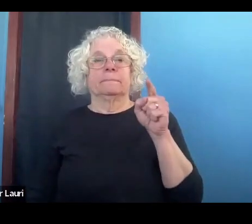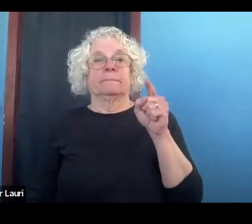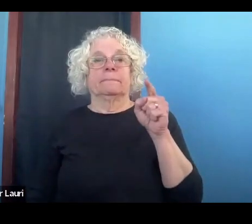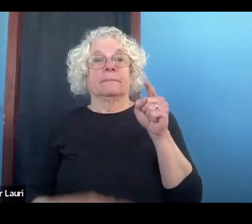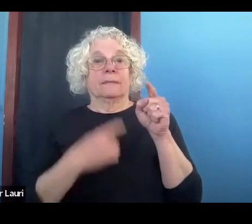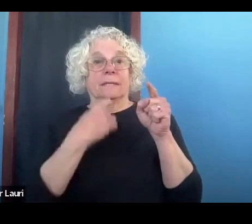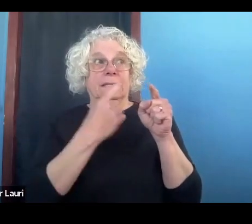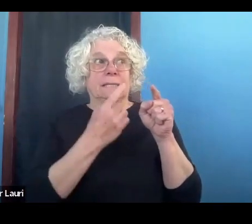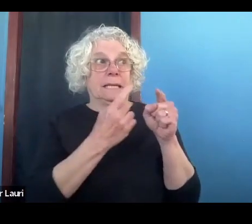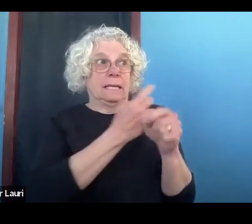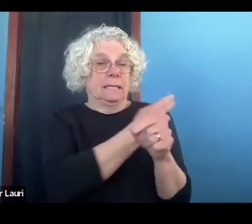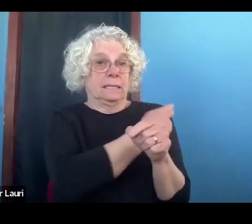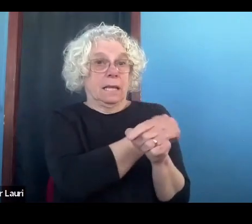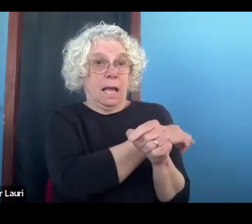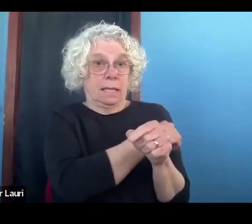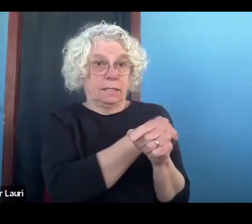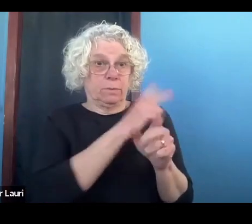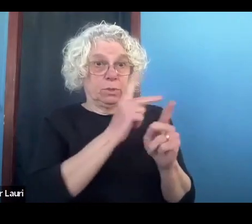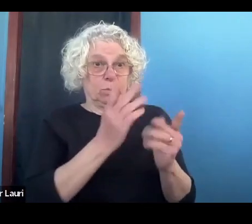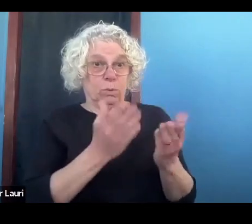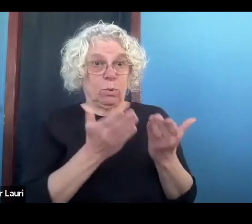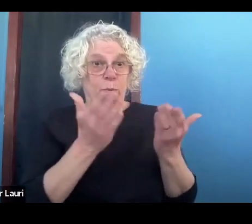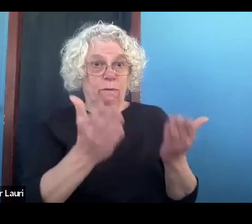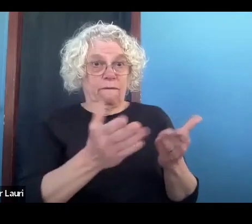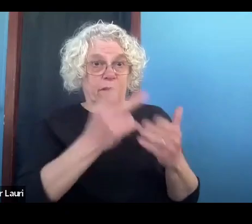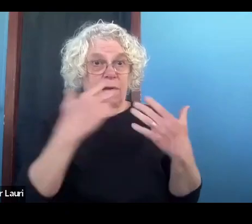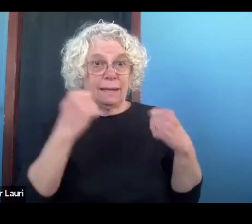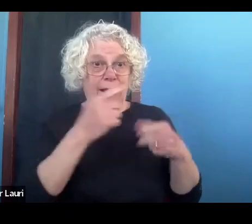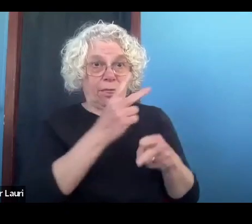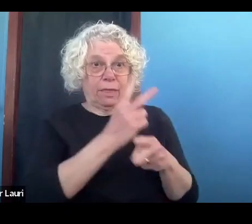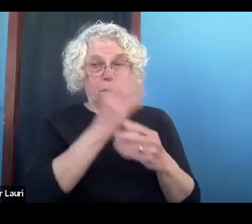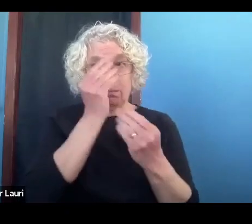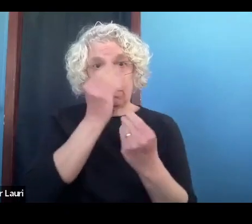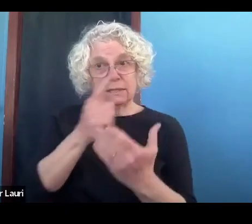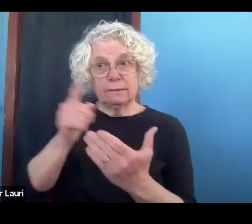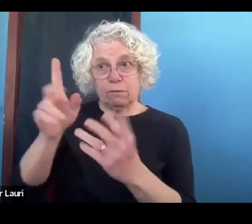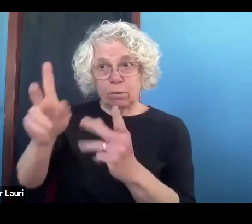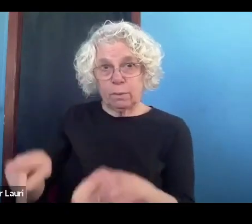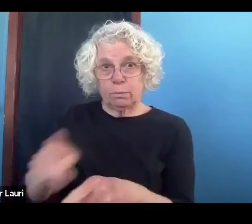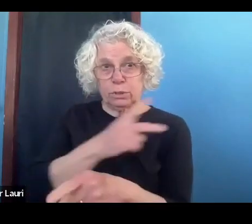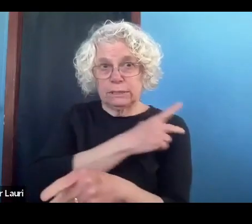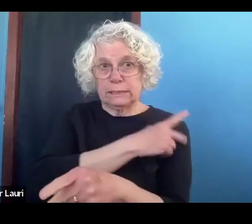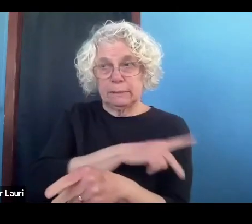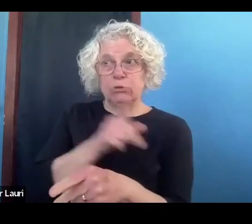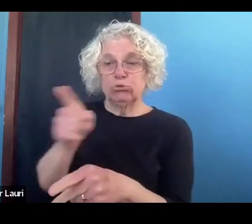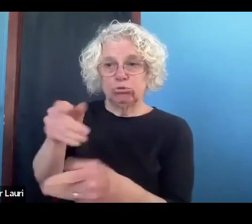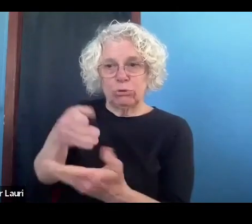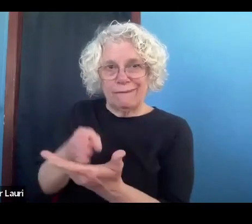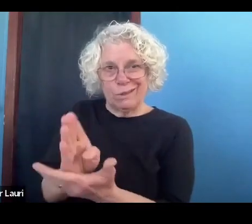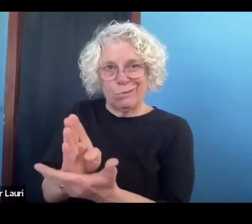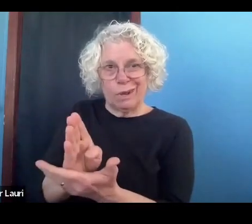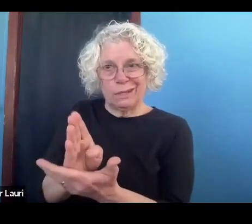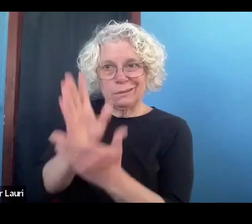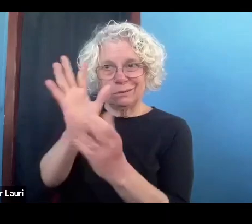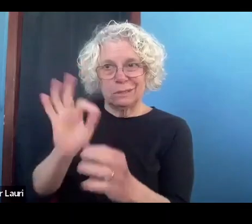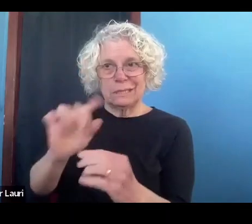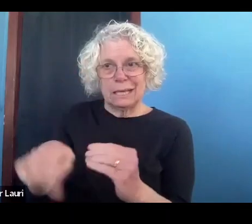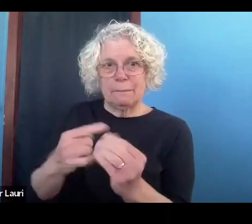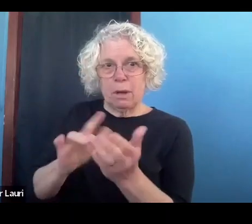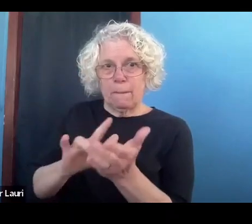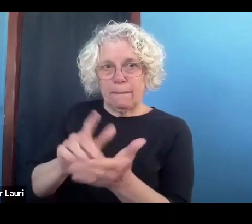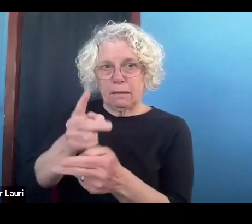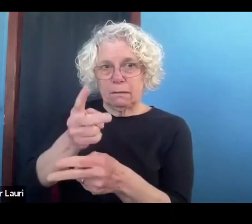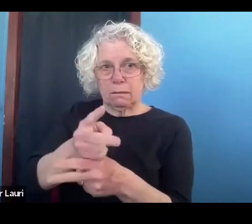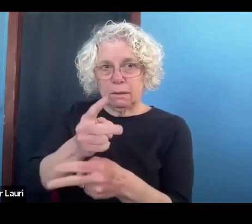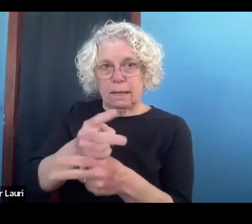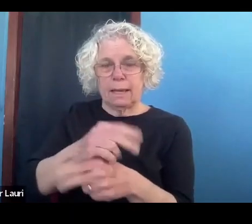and other healthcare providers to inform patients of their right to make decisions about their medical care. It also requires